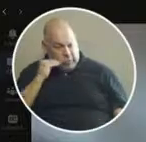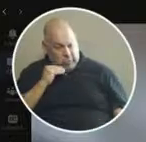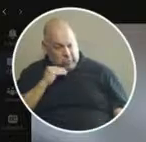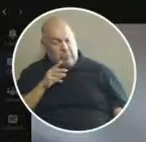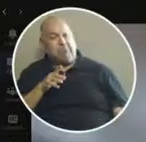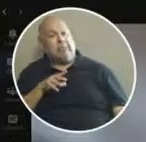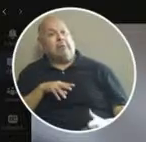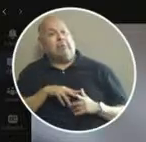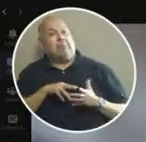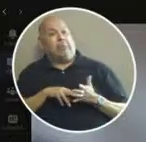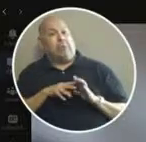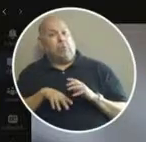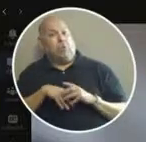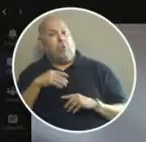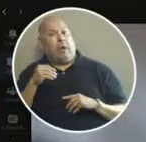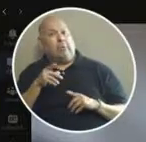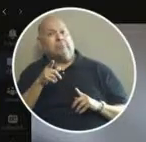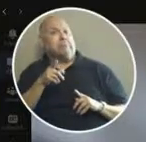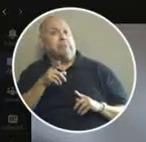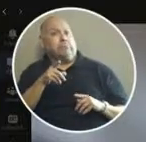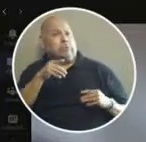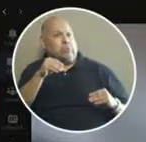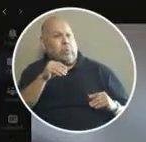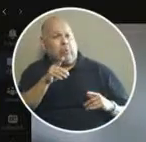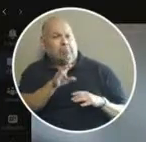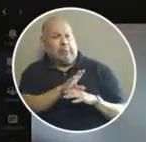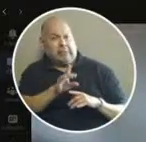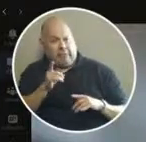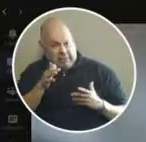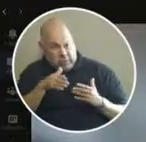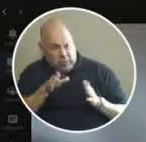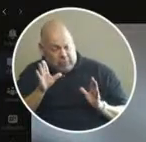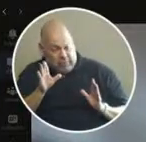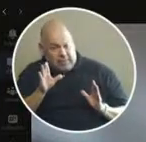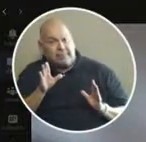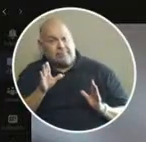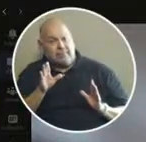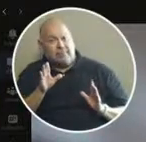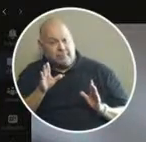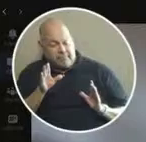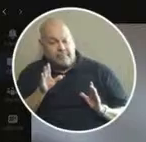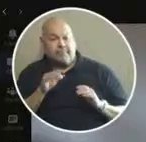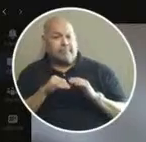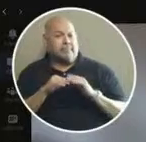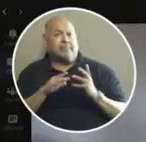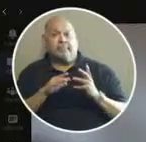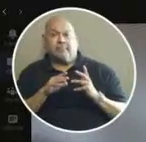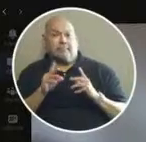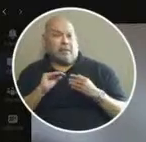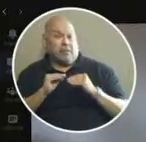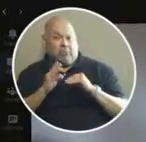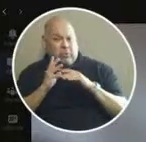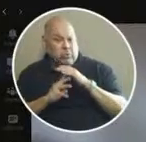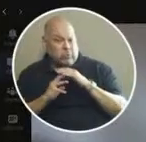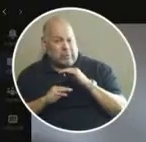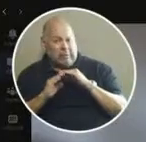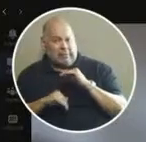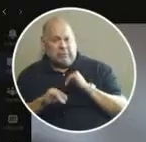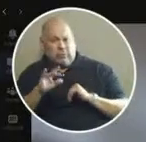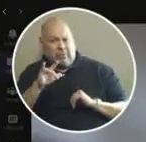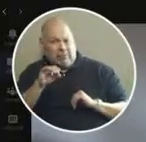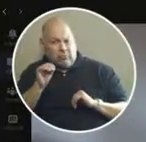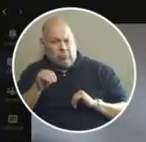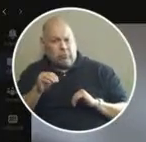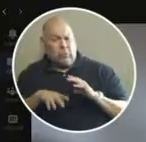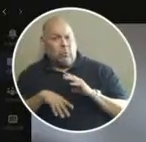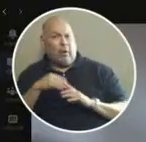means you're able to go out to the essential businesses, the businesses that have opened, the occupancies, we could do all of that, but we've always said go